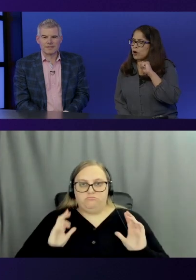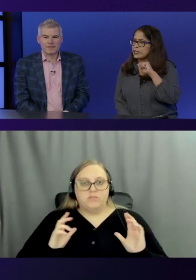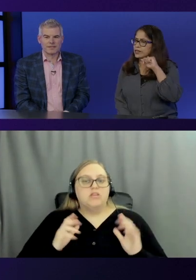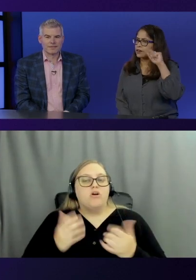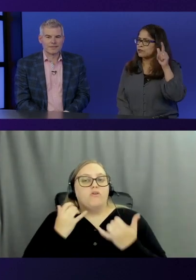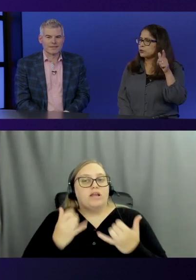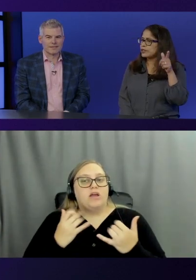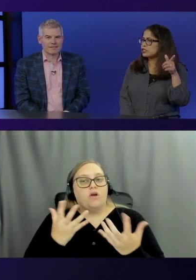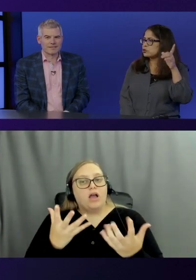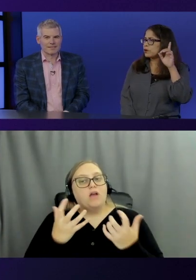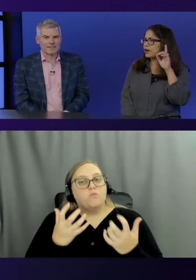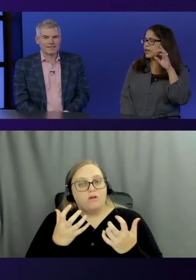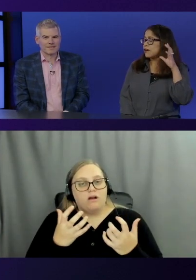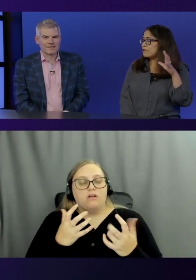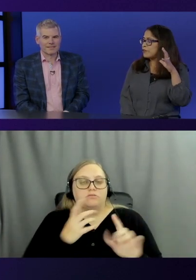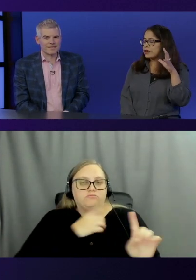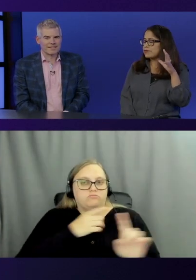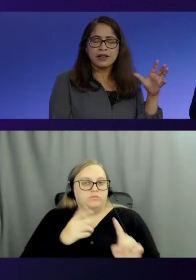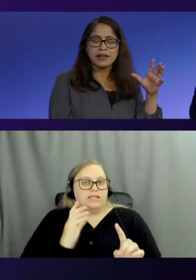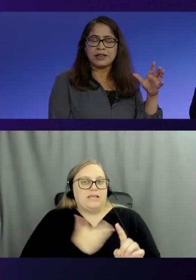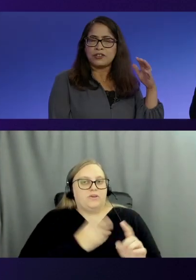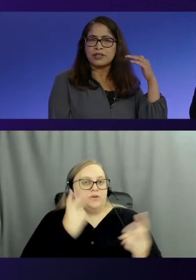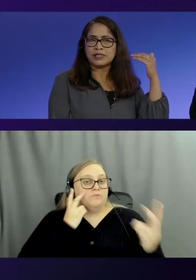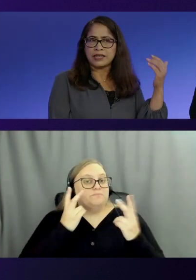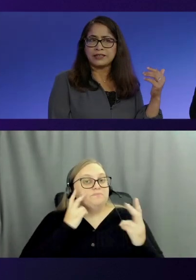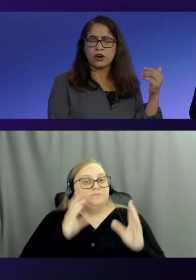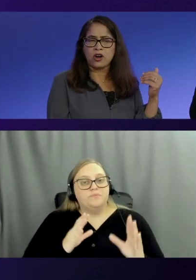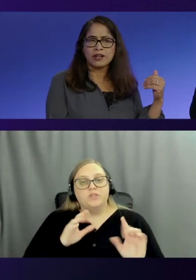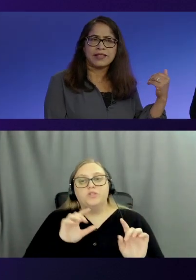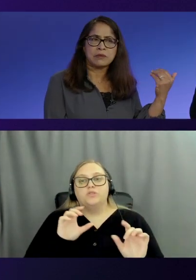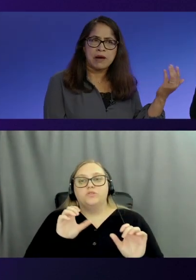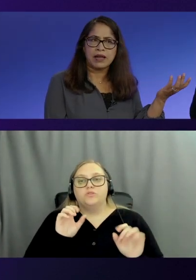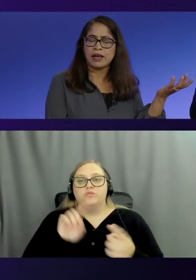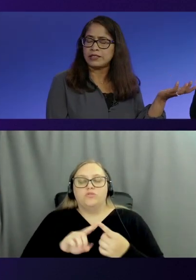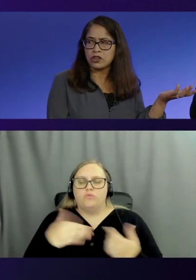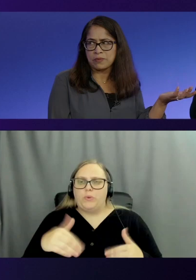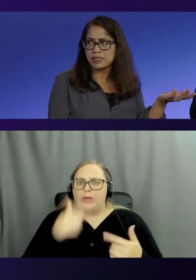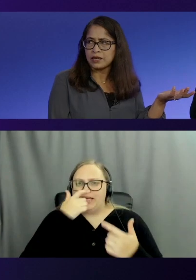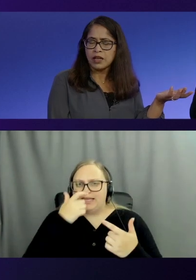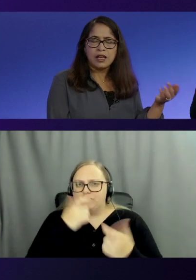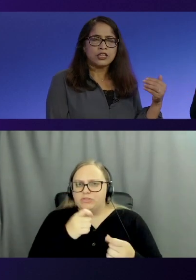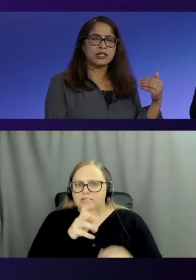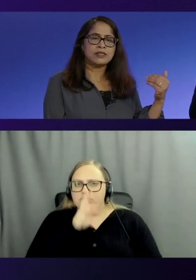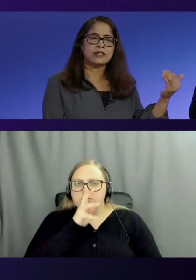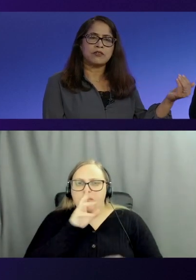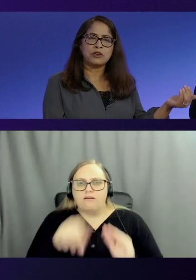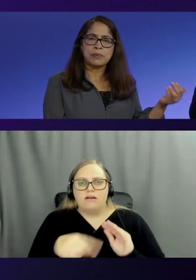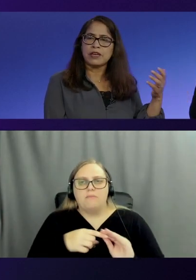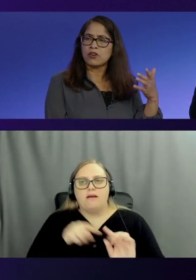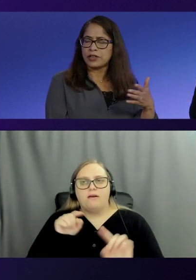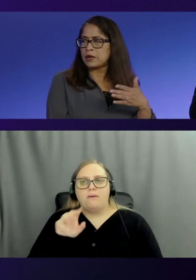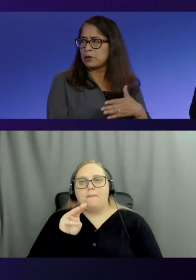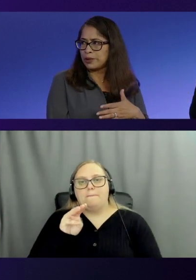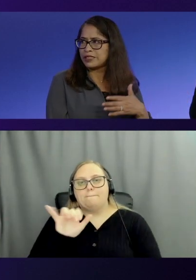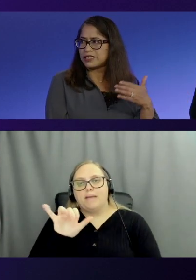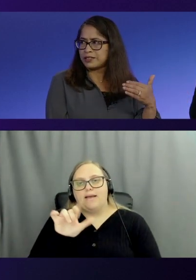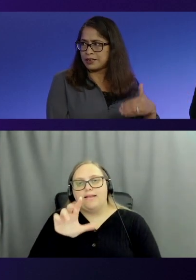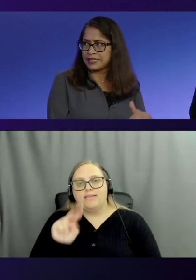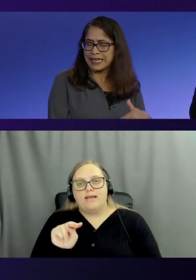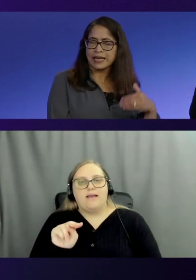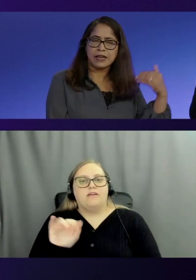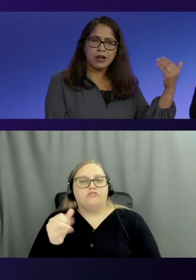to point our viewers to a very, very interesting talk that Mylan Thompson, she's a VP of